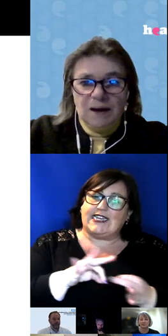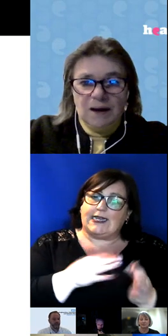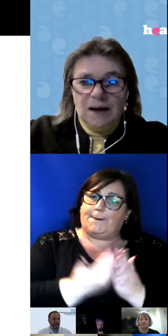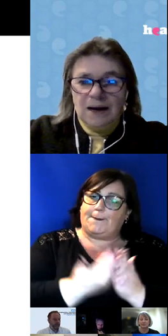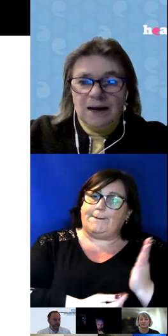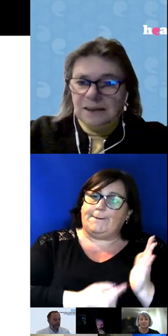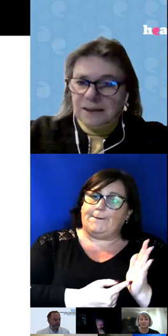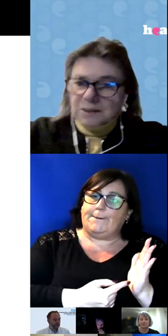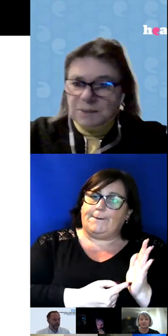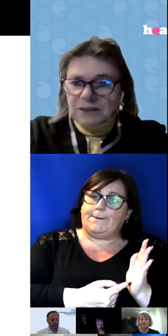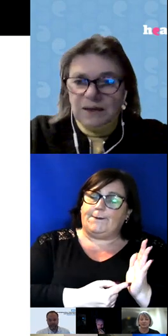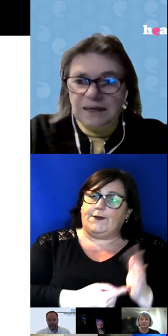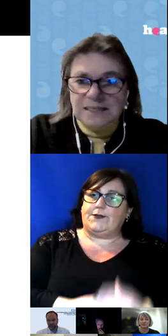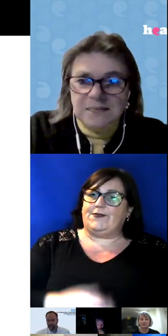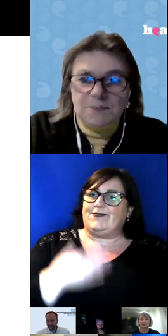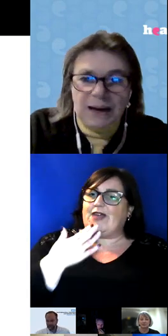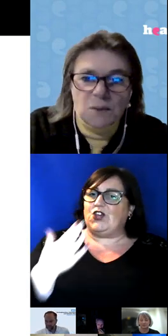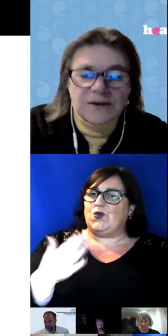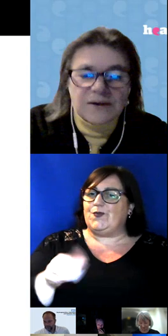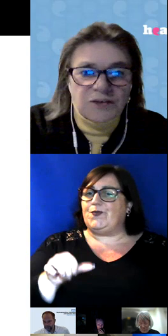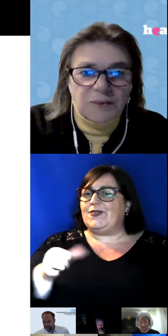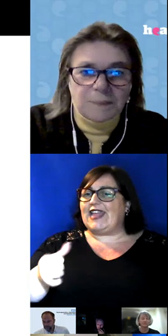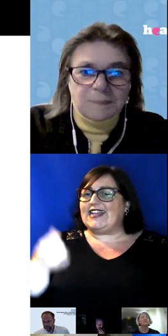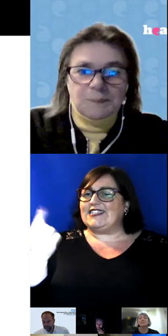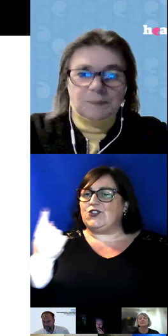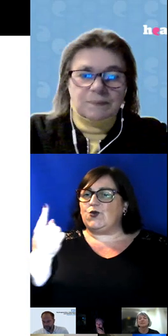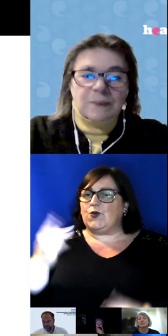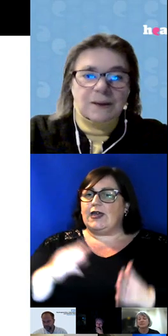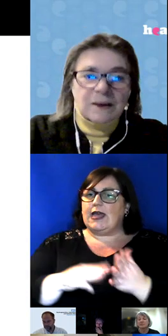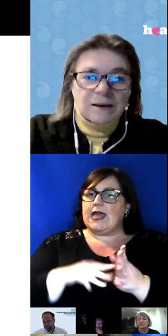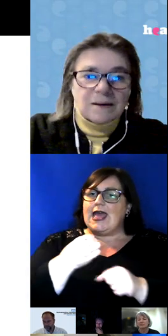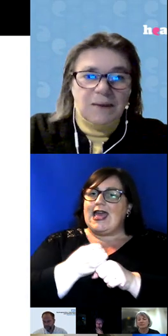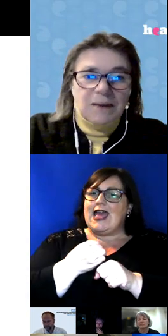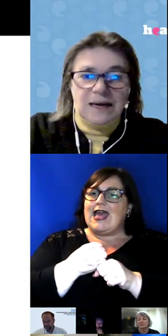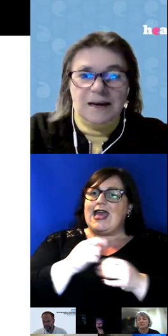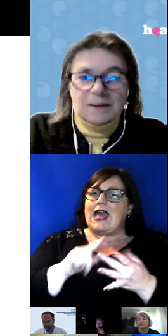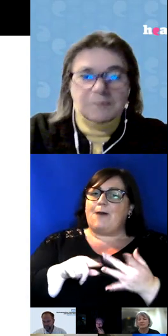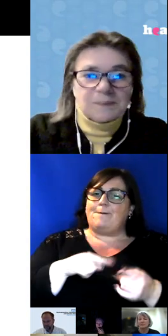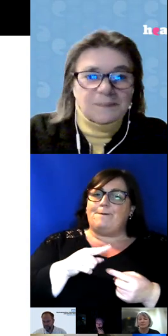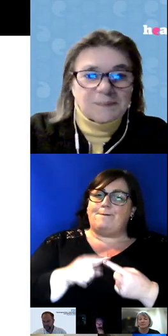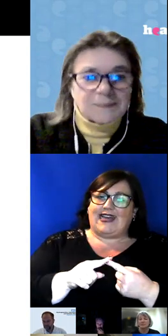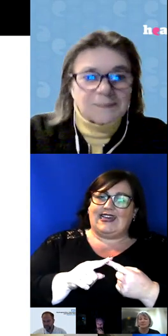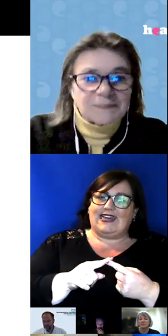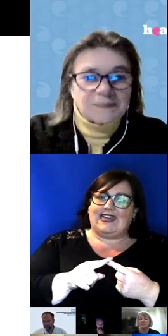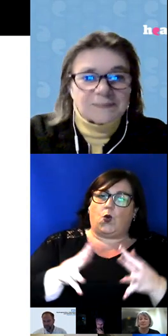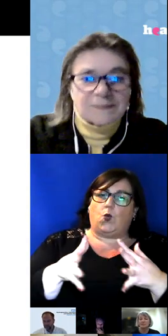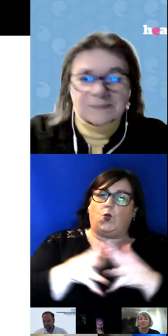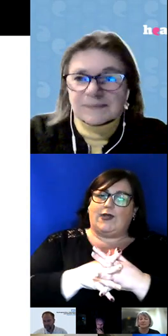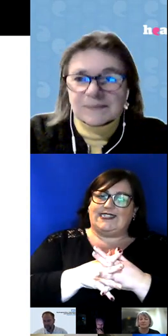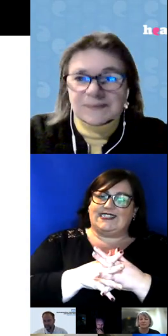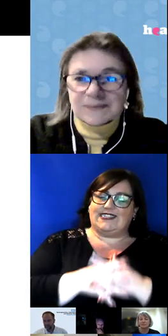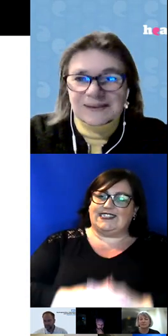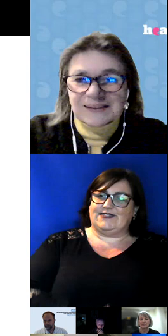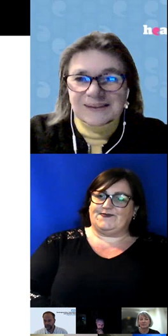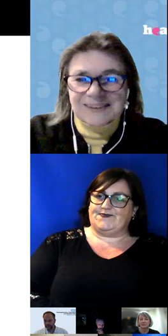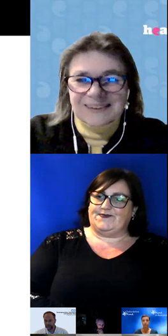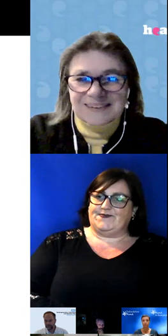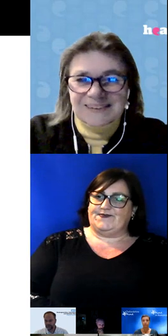Thank you. Next person on the list is Maggie Winters. Maggie. Hello, thank